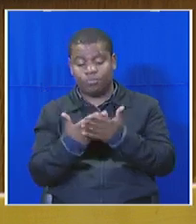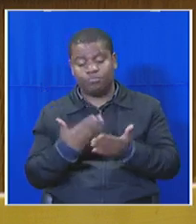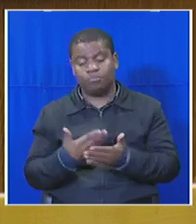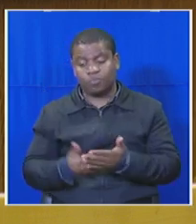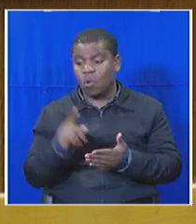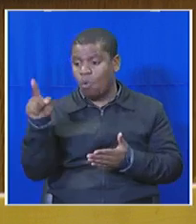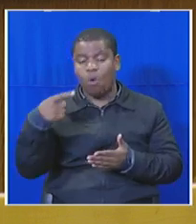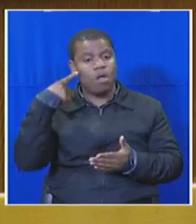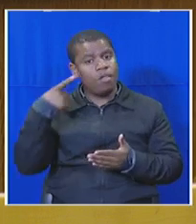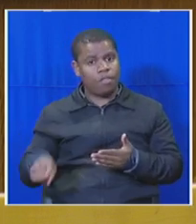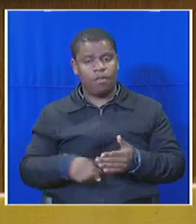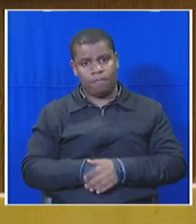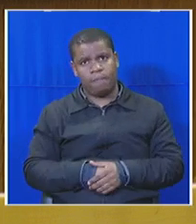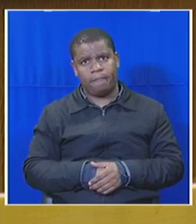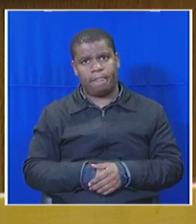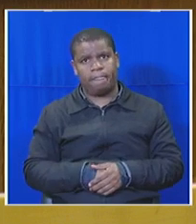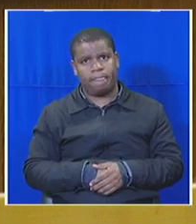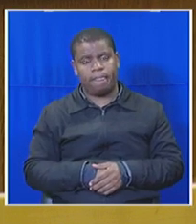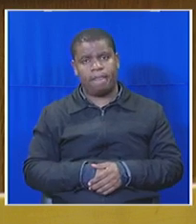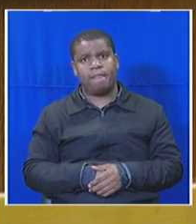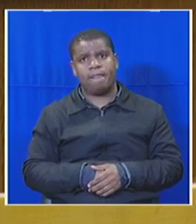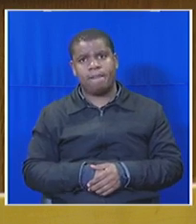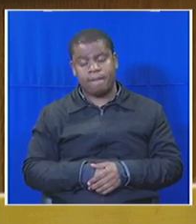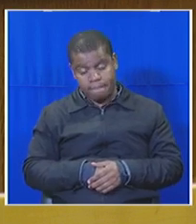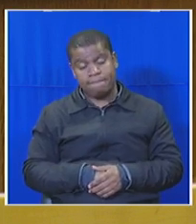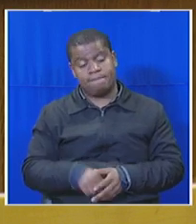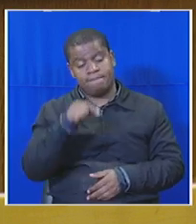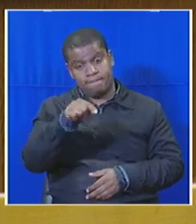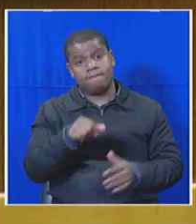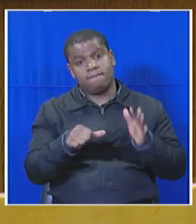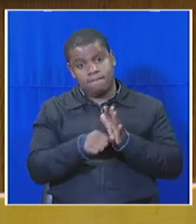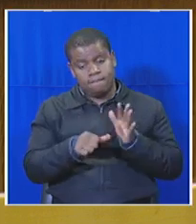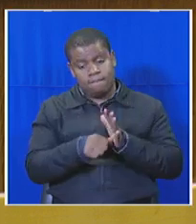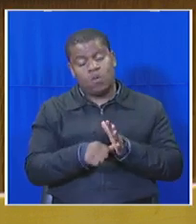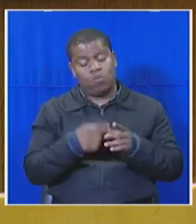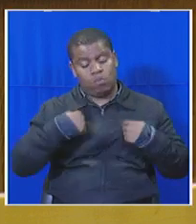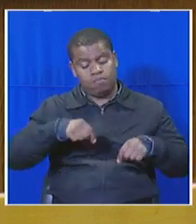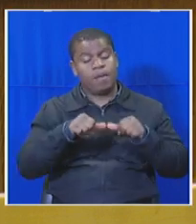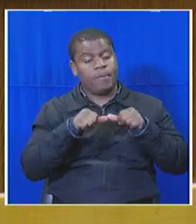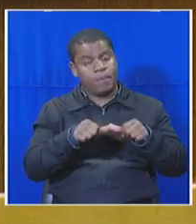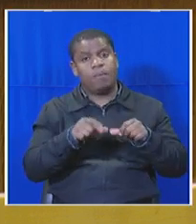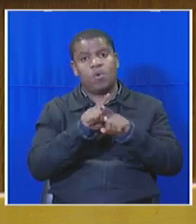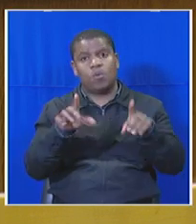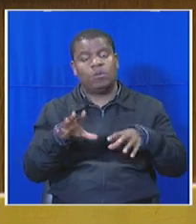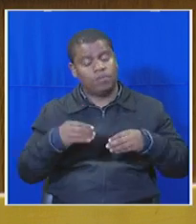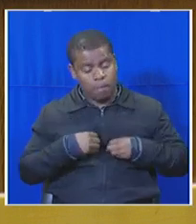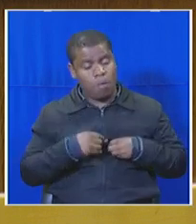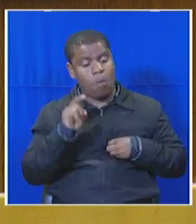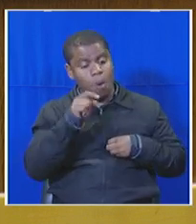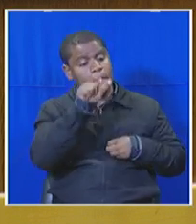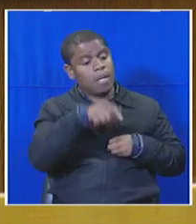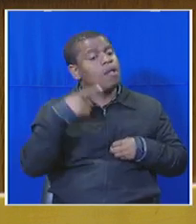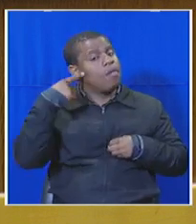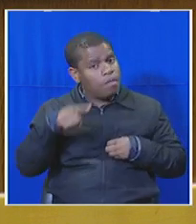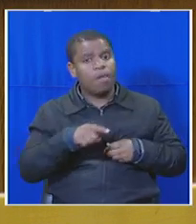with impunity? Honourable Chair, such a situation cannot be allowed to continue without serious repercussions for those who are